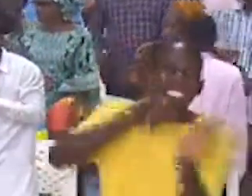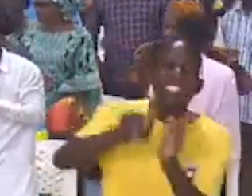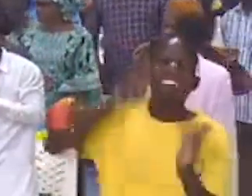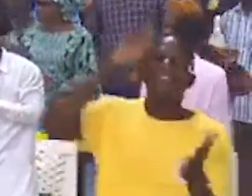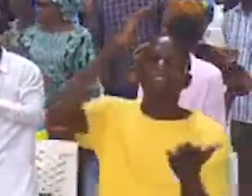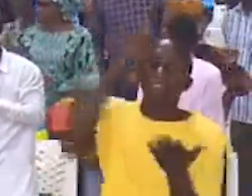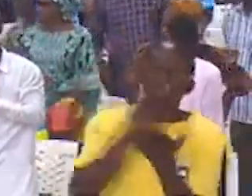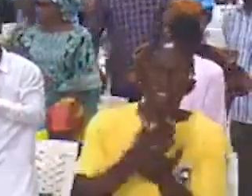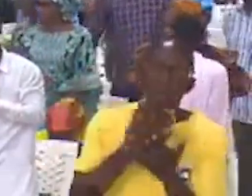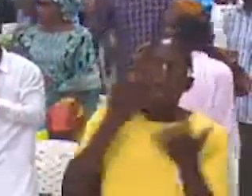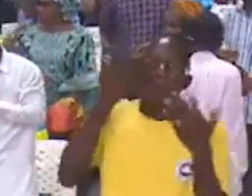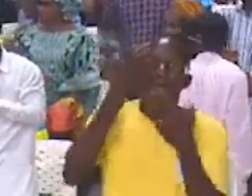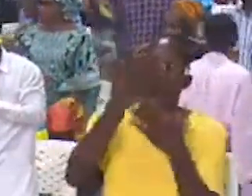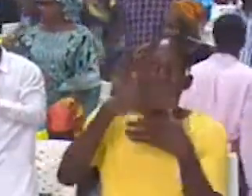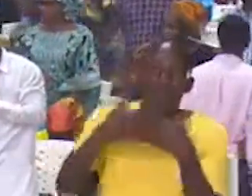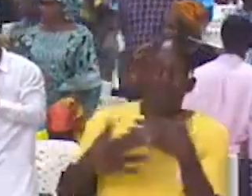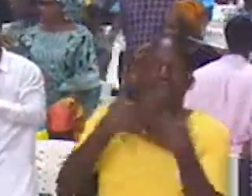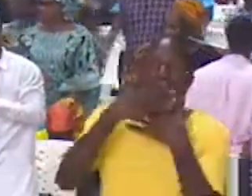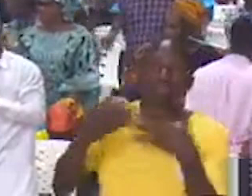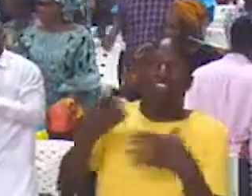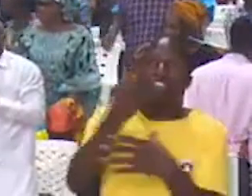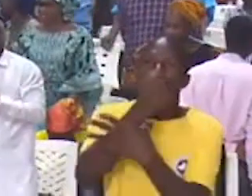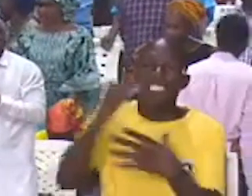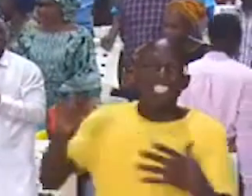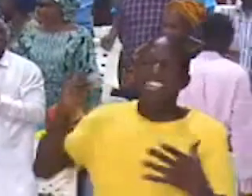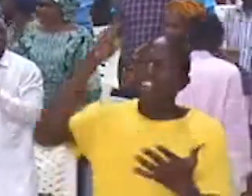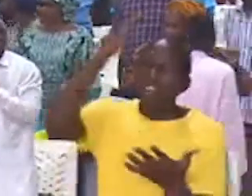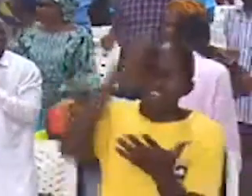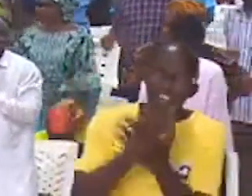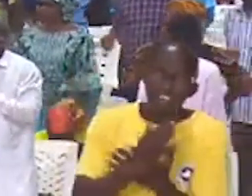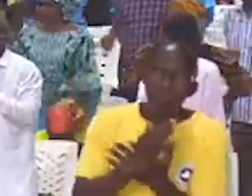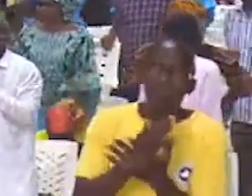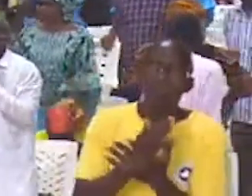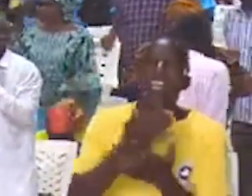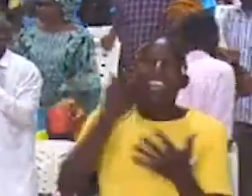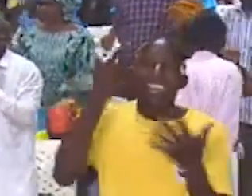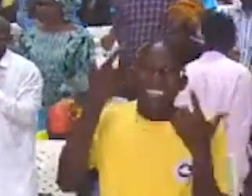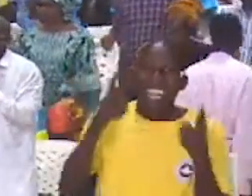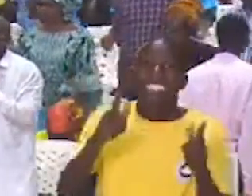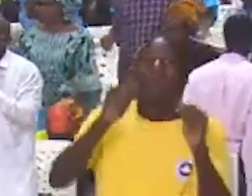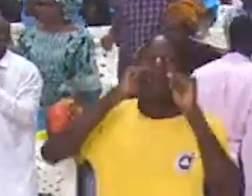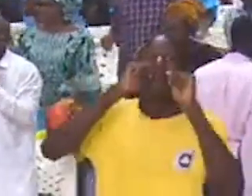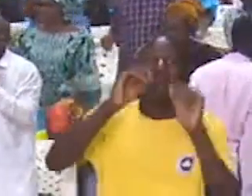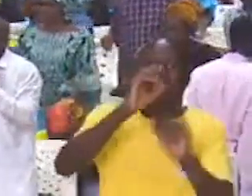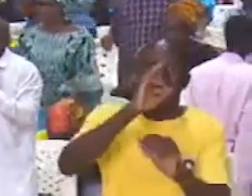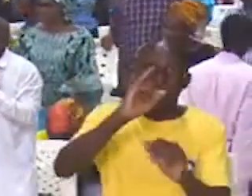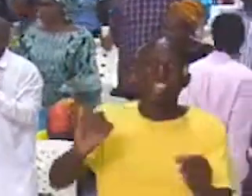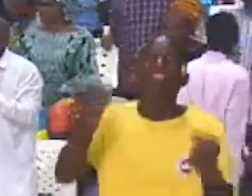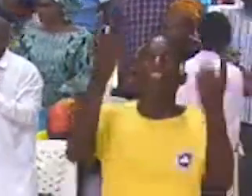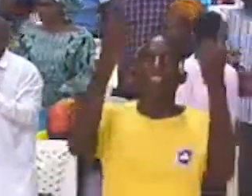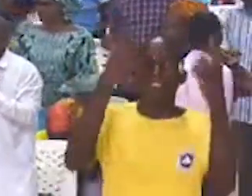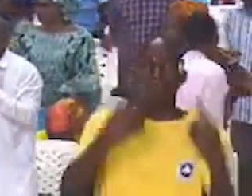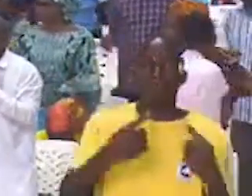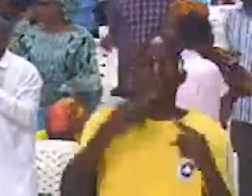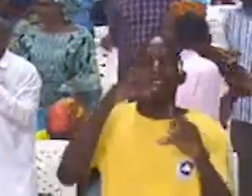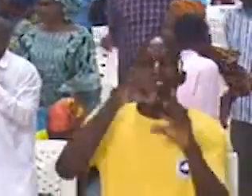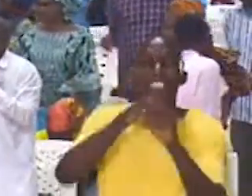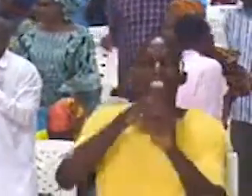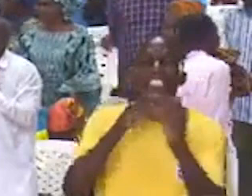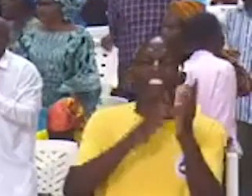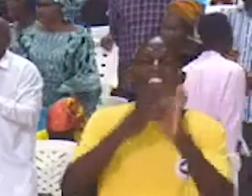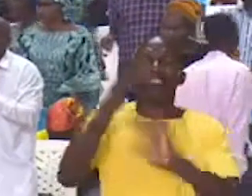the bloodshed cease. Let the blessings begin. Thank you, our